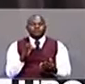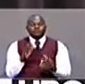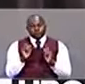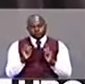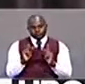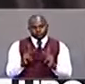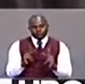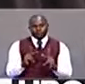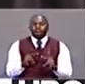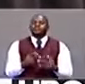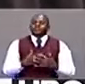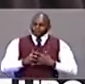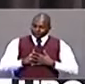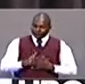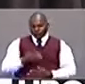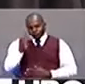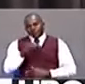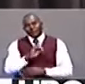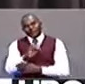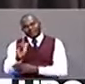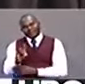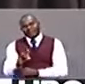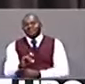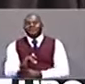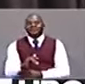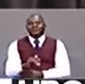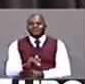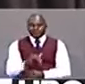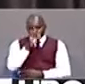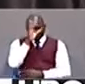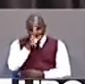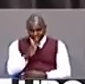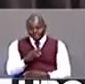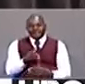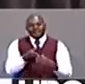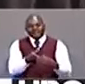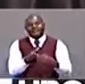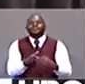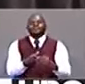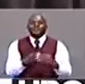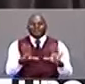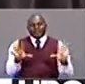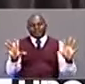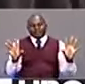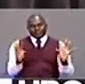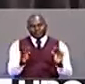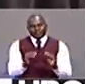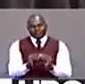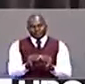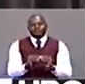Okay, Sava Christo, 1 minute. Okay. Thank you. I will now summarize.